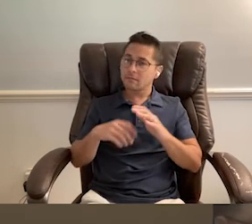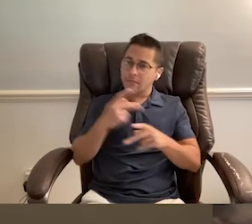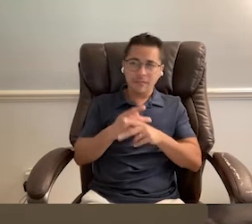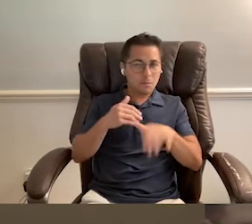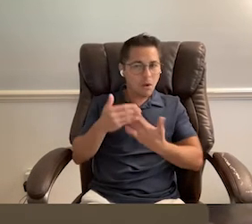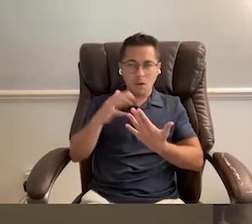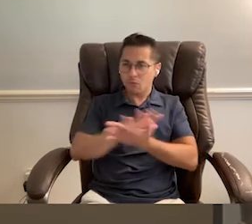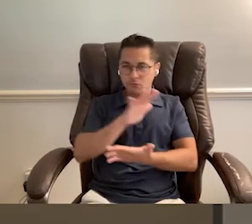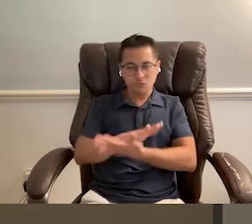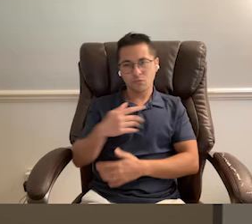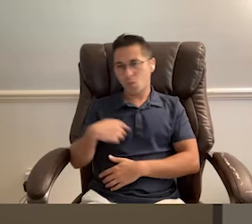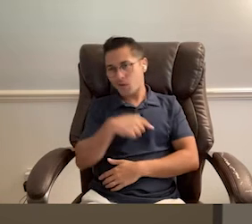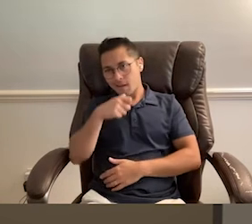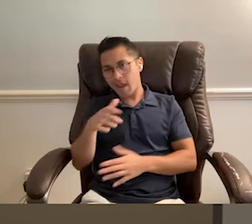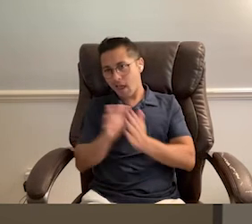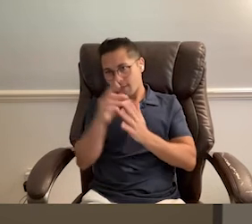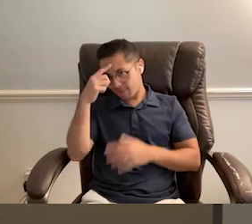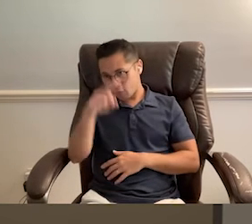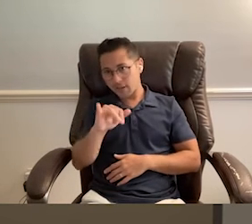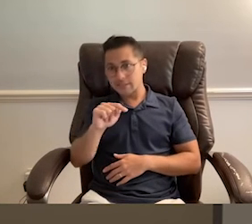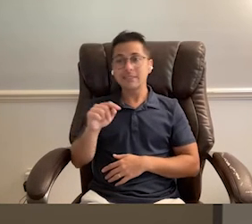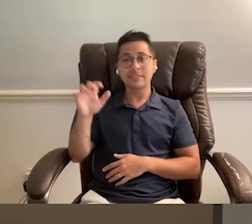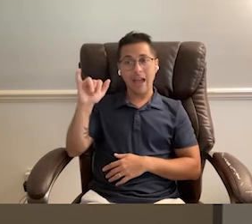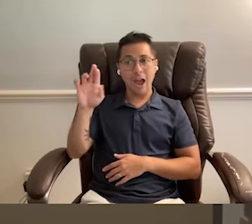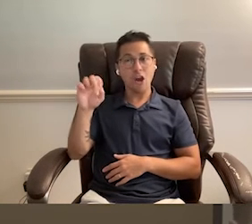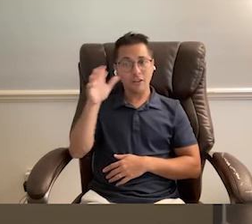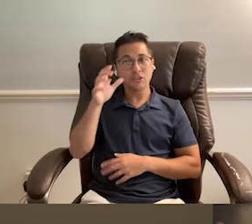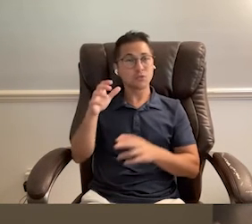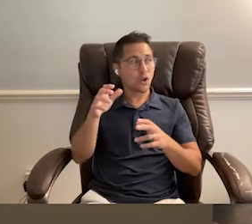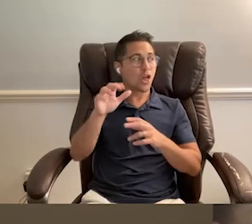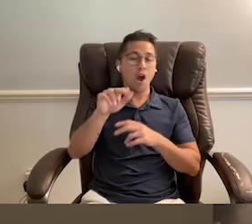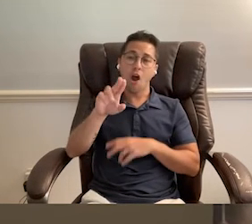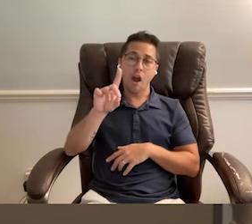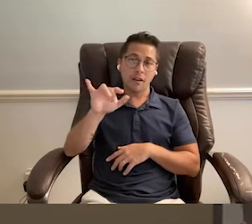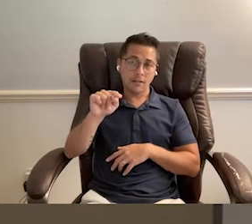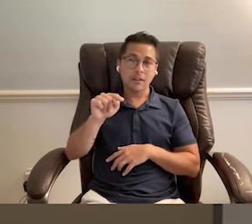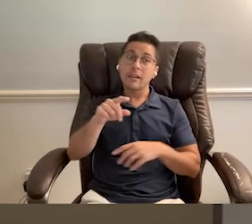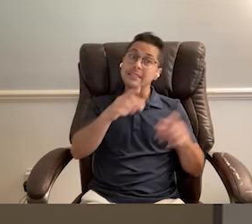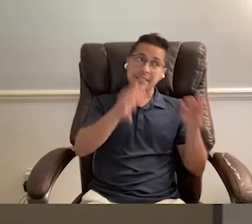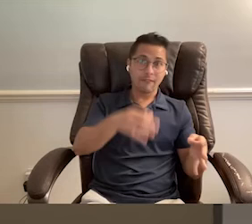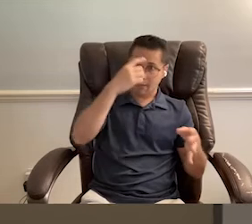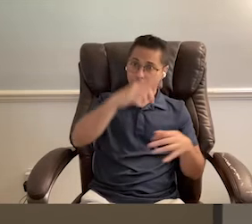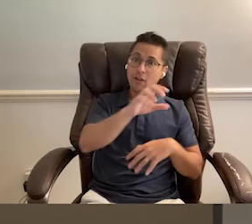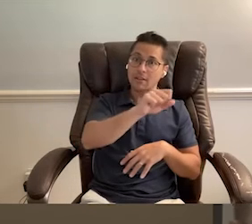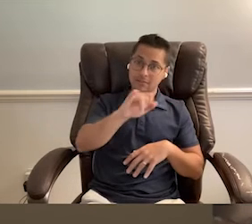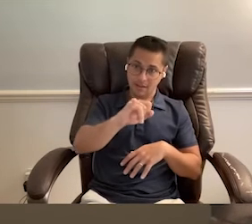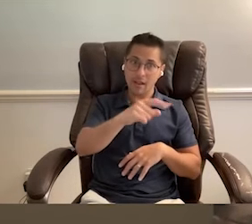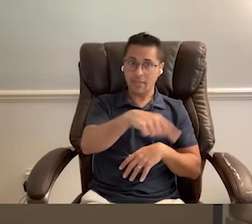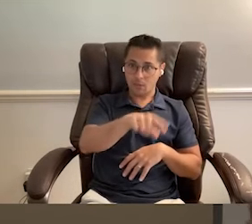ask for it. The IRS, if they audit could, and definitely people on SSI, they're going to ask if it's retained.